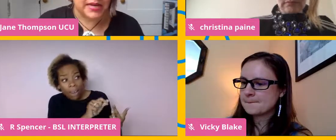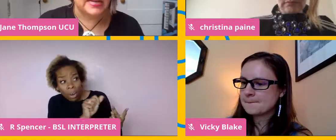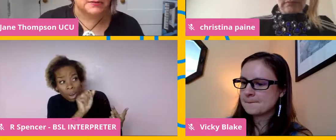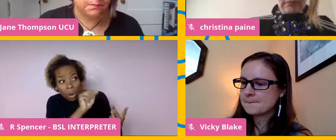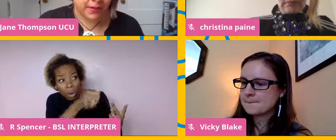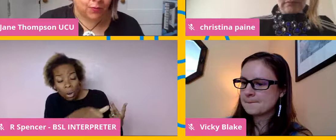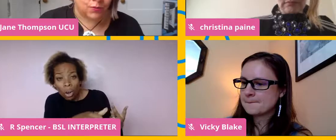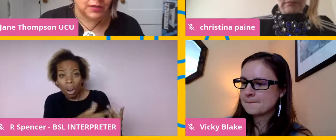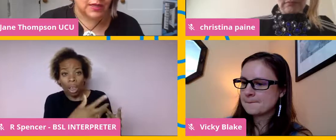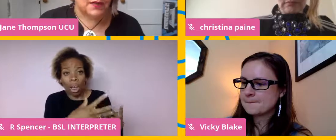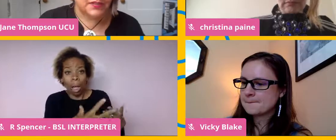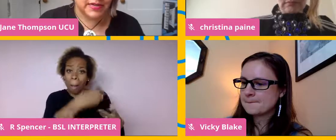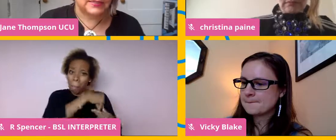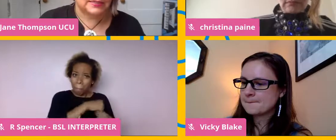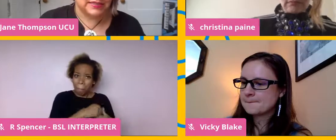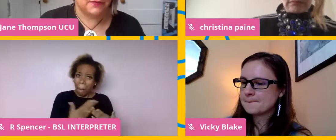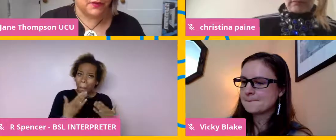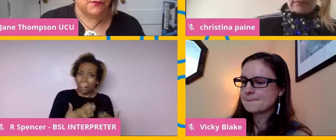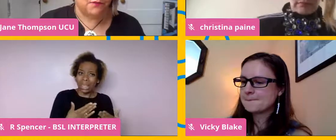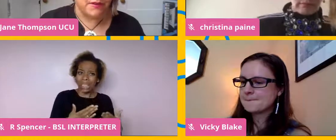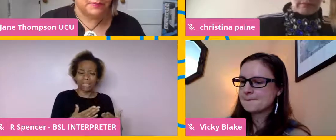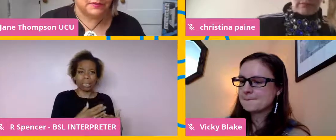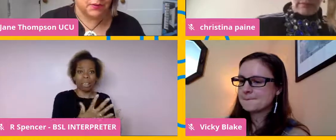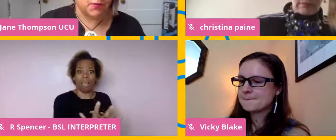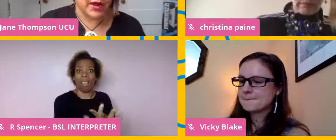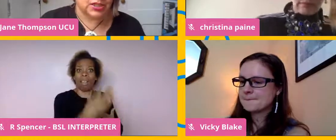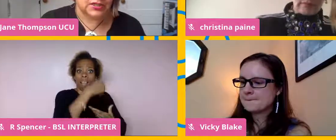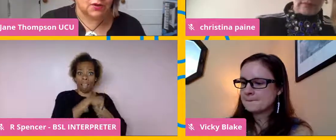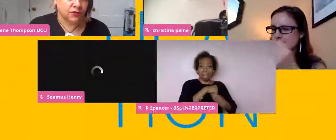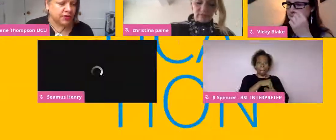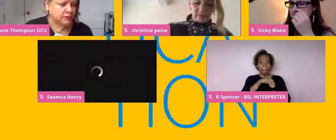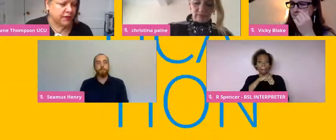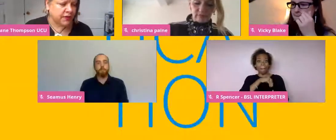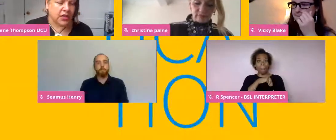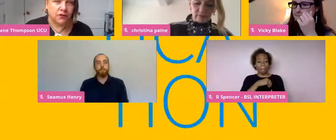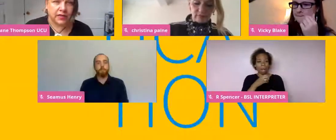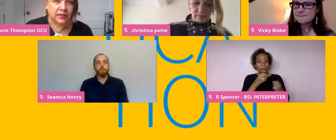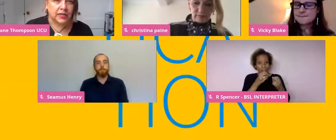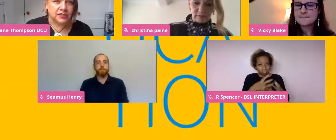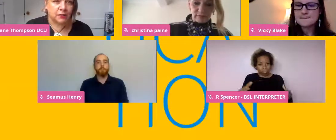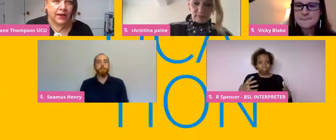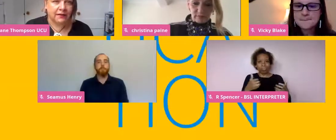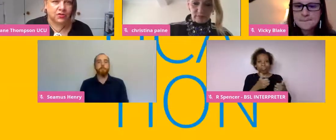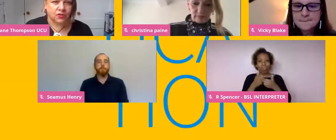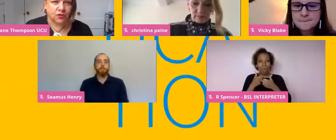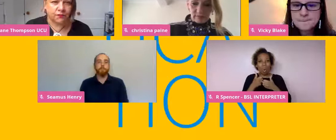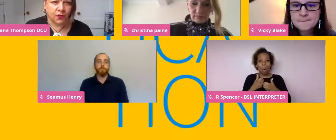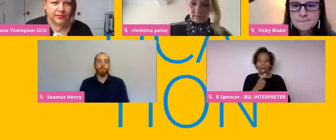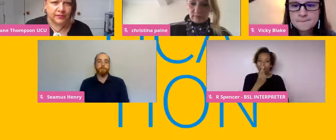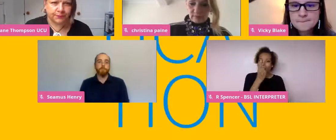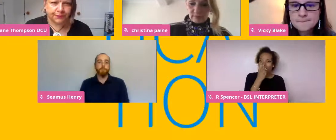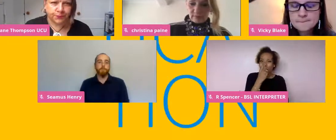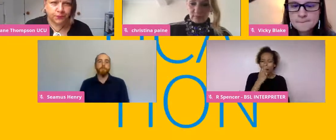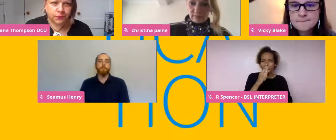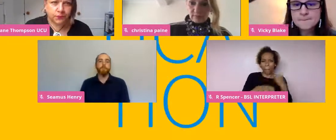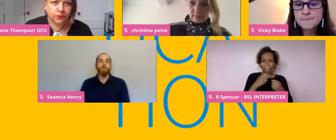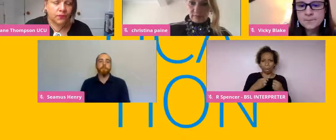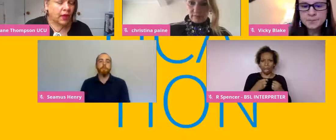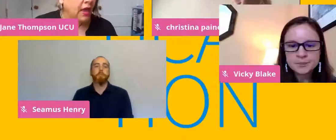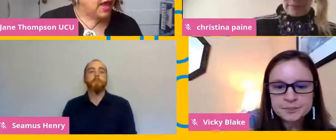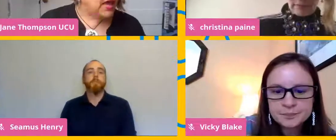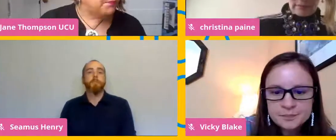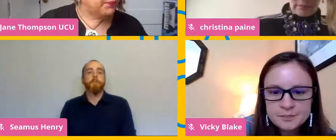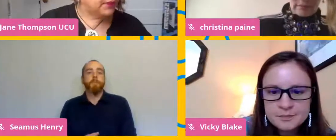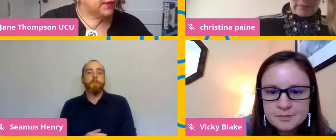membership. We need to build the density of members who are on casualised contracts within the union so that we have a stronger voice.